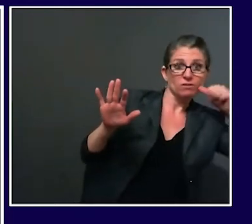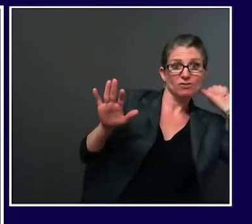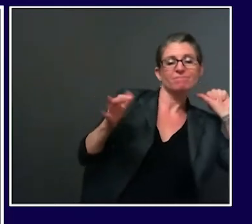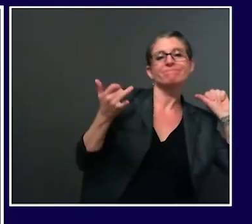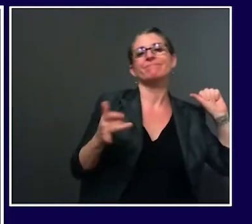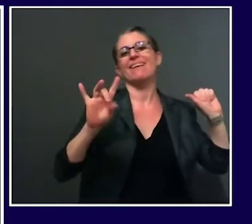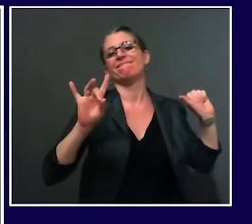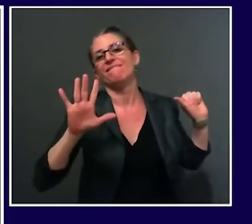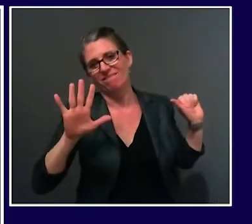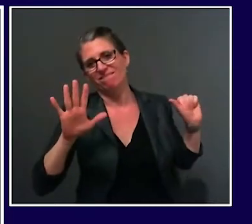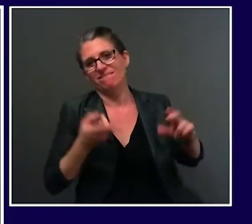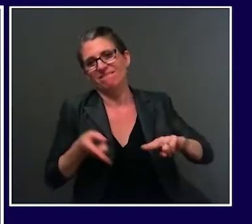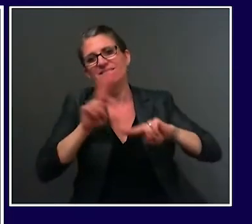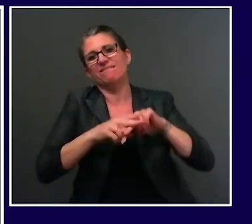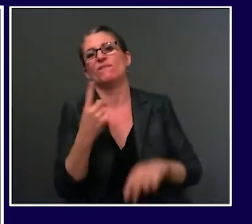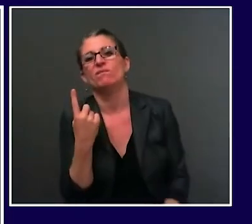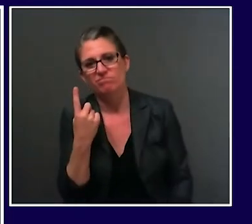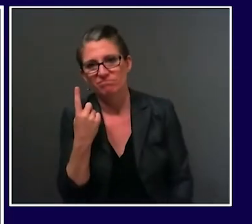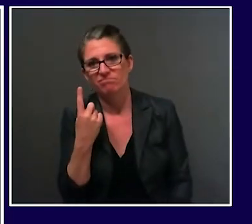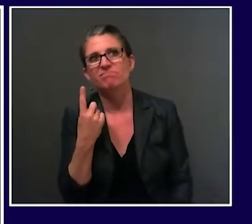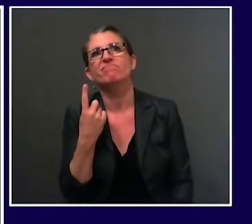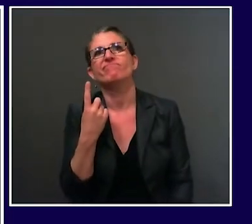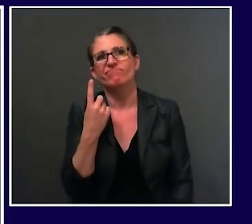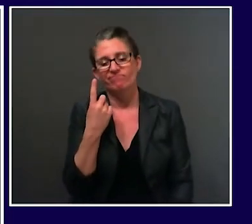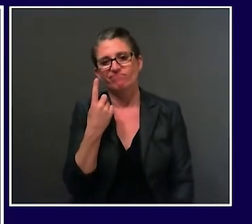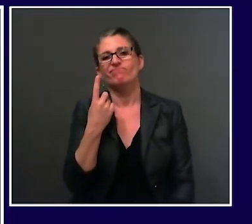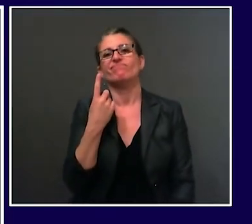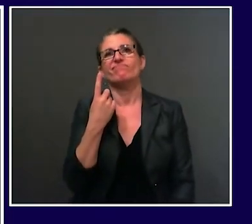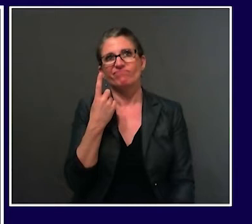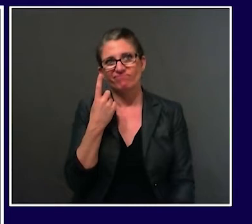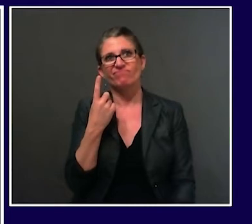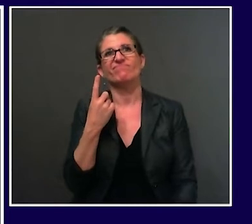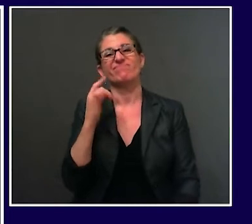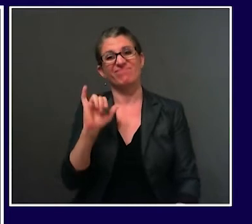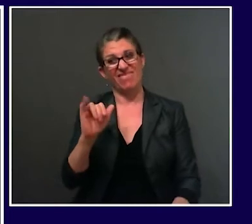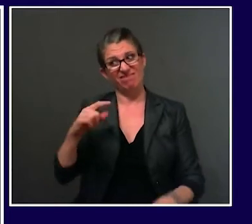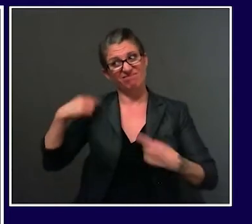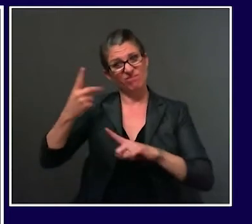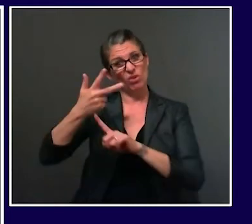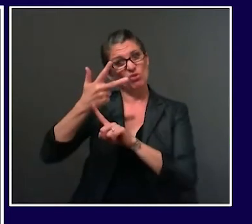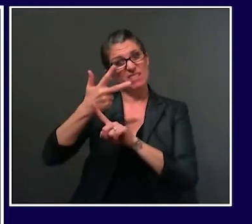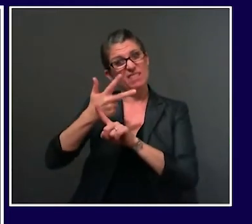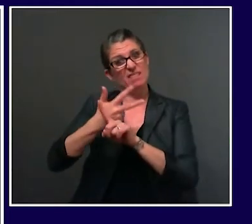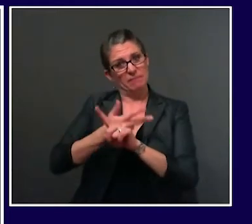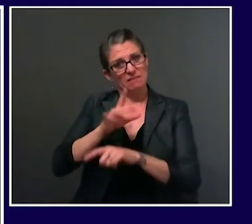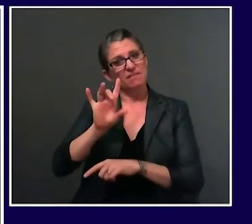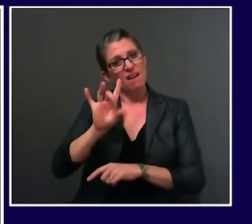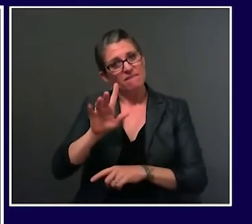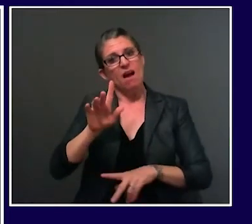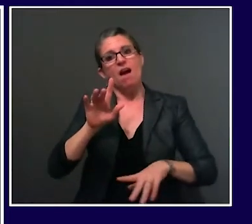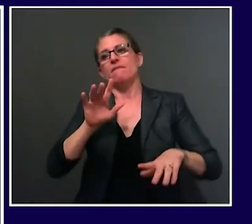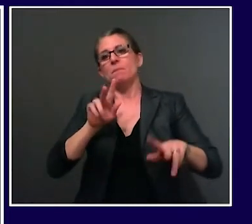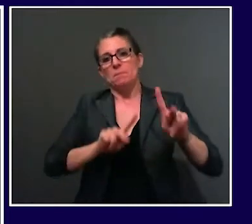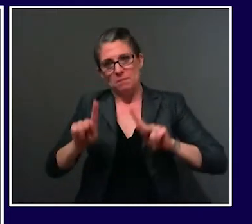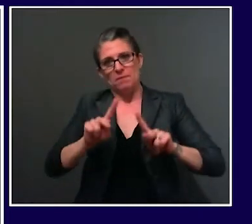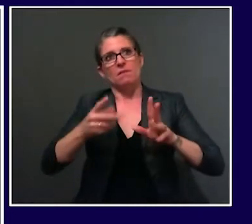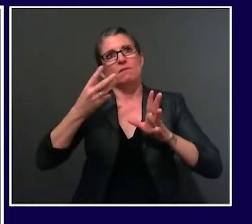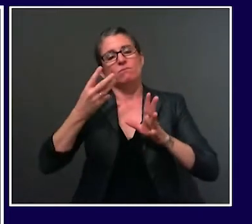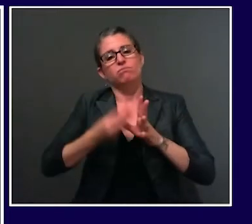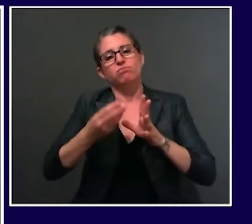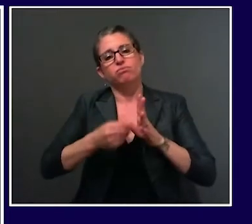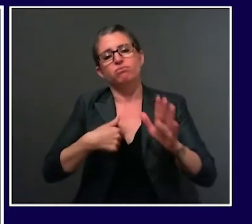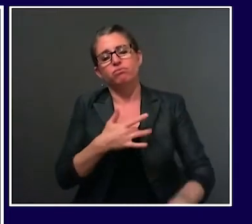across the state of Maine since we began our activation. We offer our deepest condolences to the family of